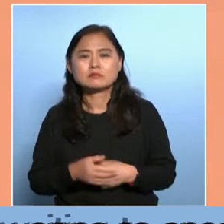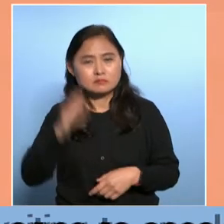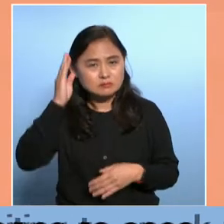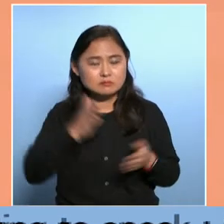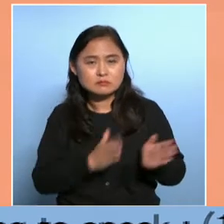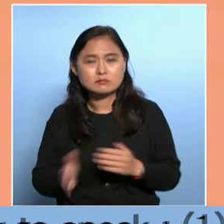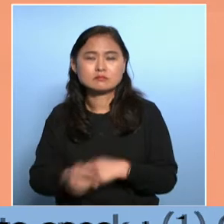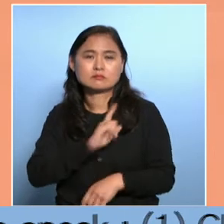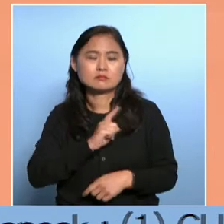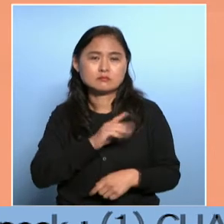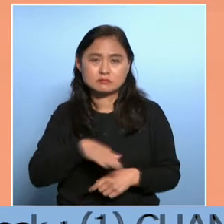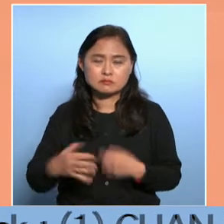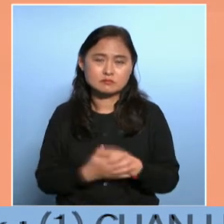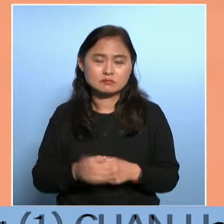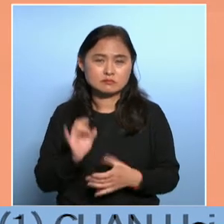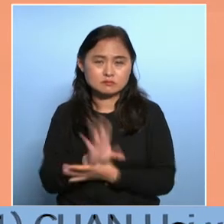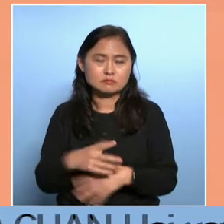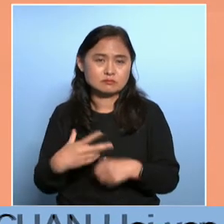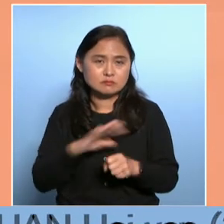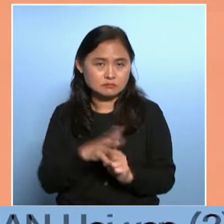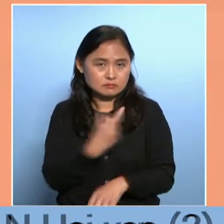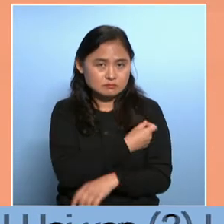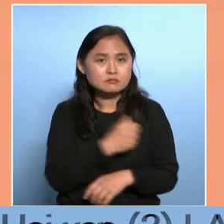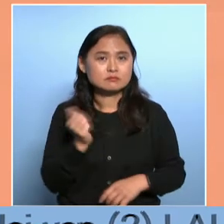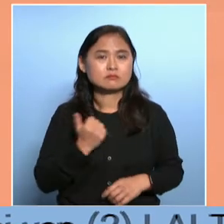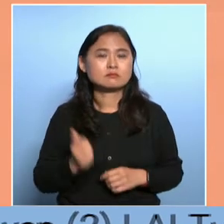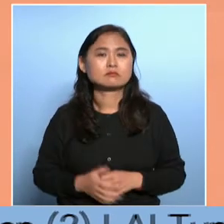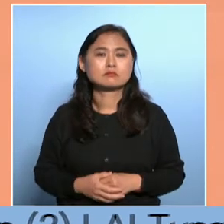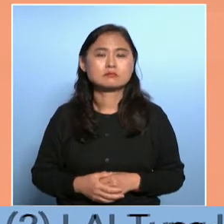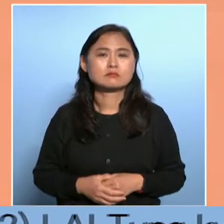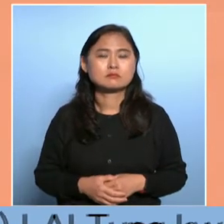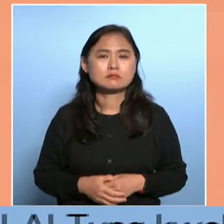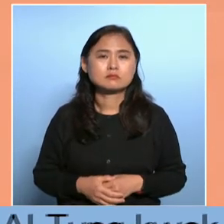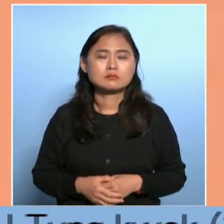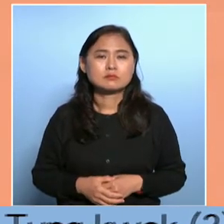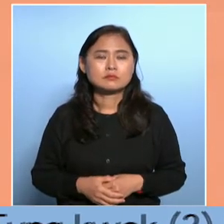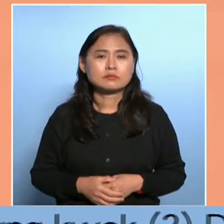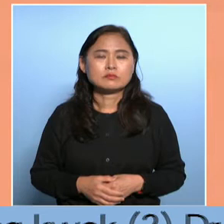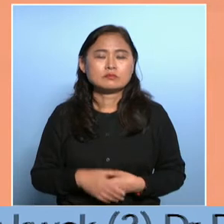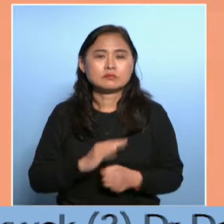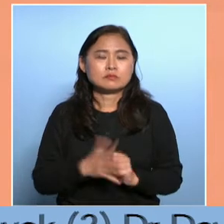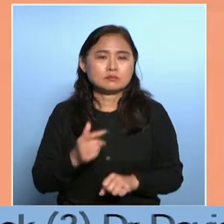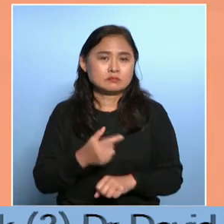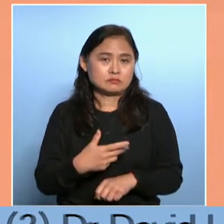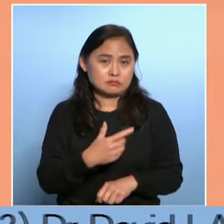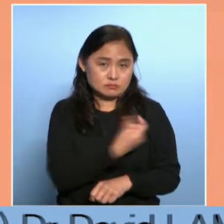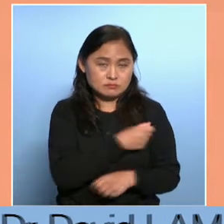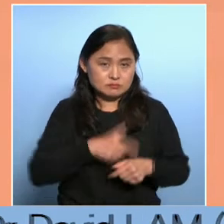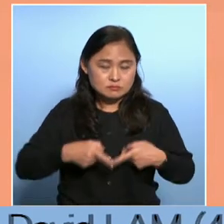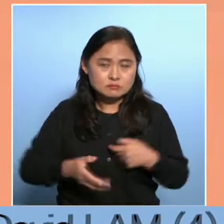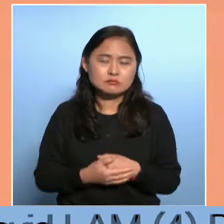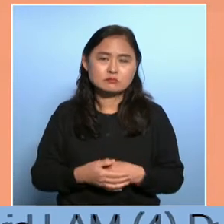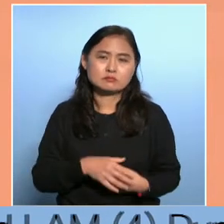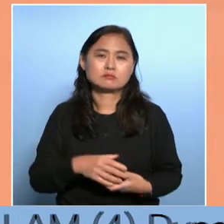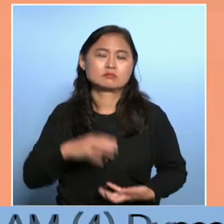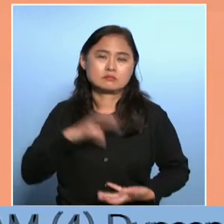are facing, and they would certainly like their children to be vaccinated soon in order not to